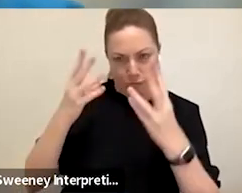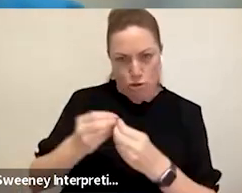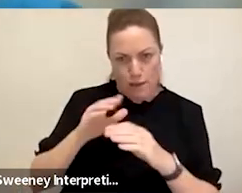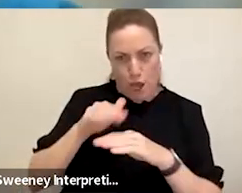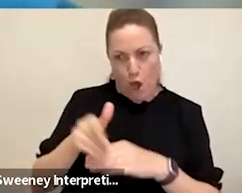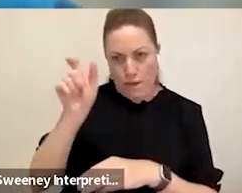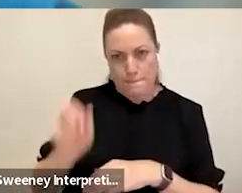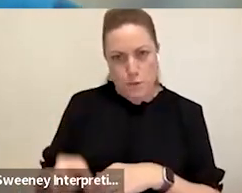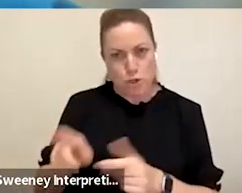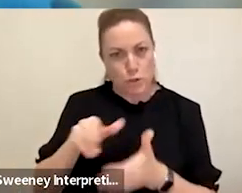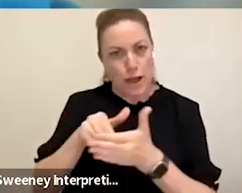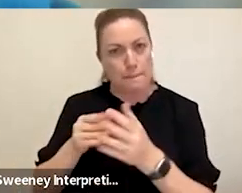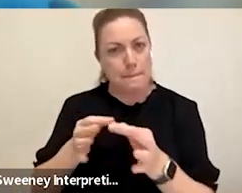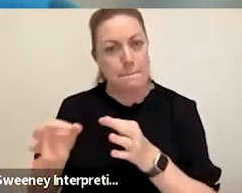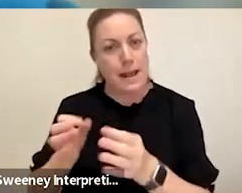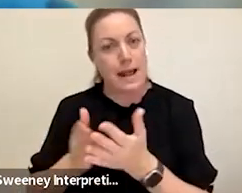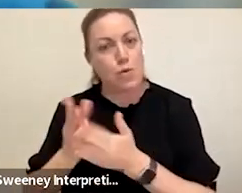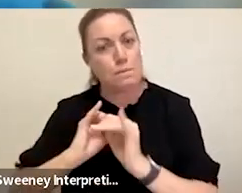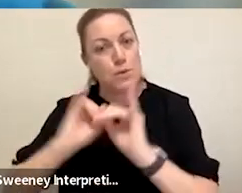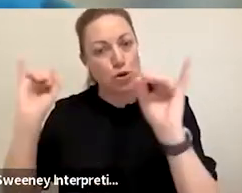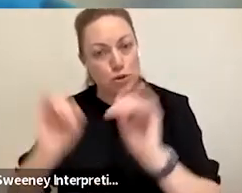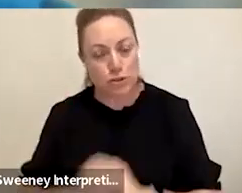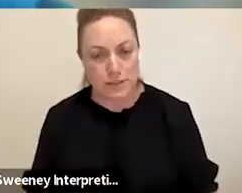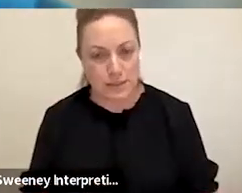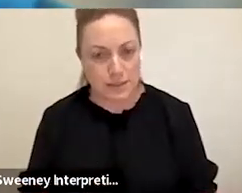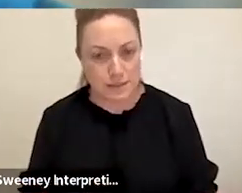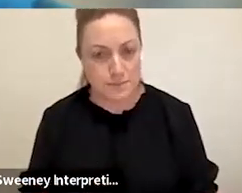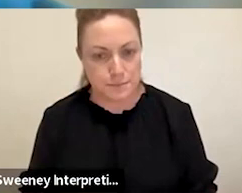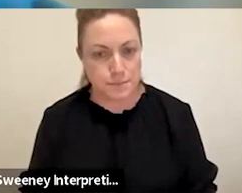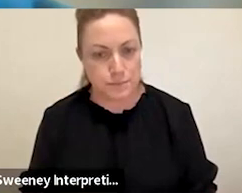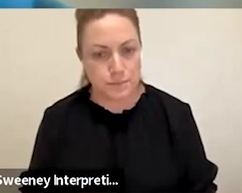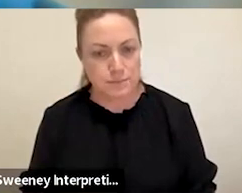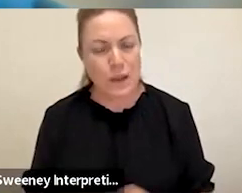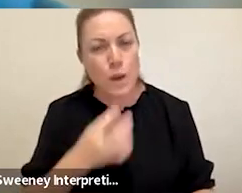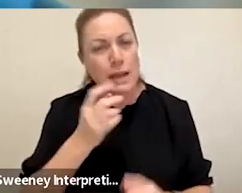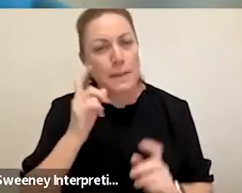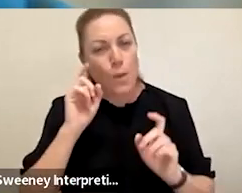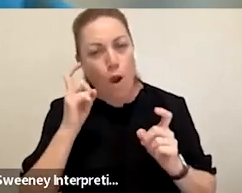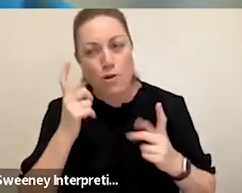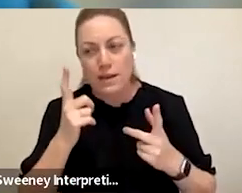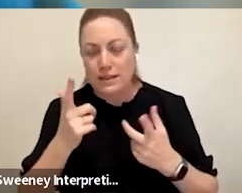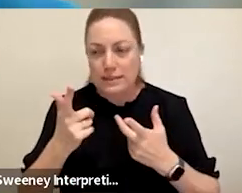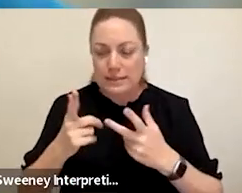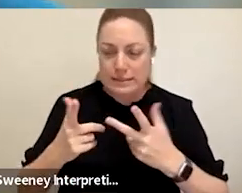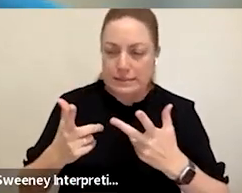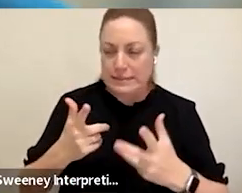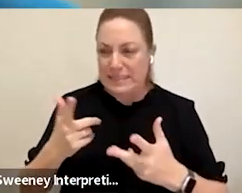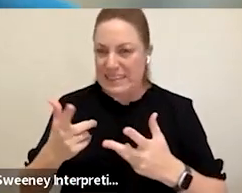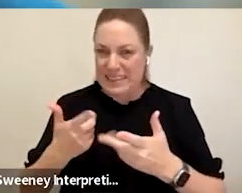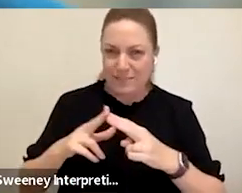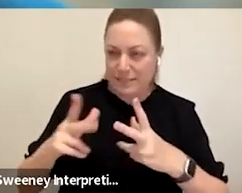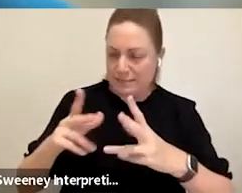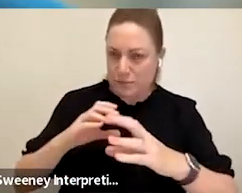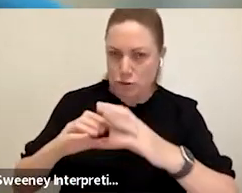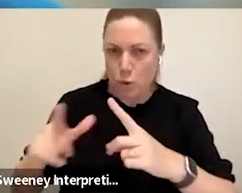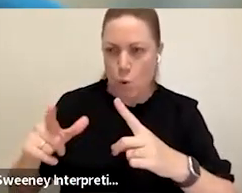mean, we did worry that we would be, by starting these conversations with people with communication and some cognitive